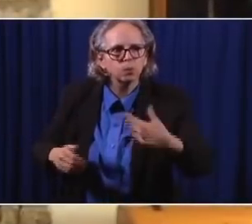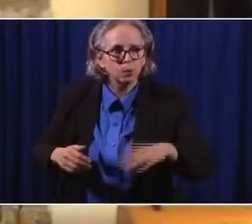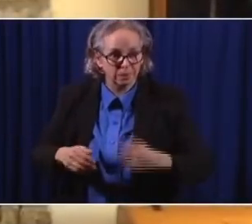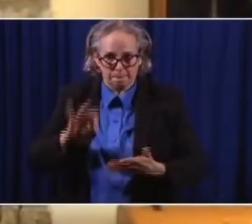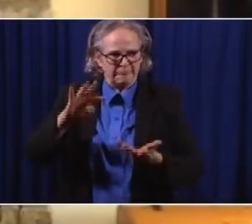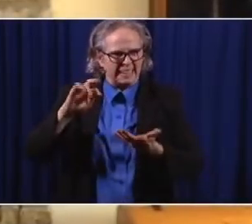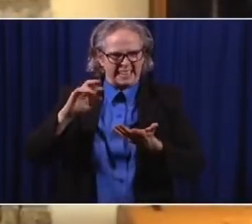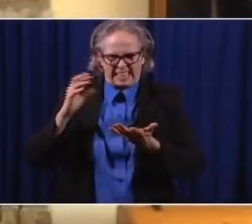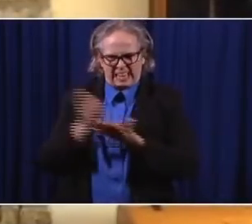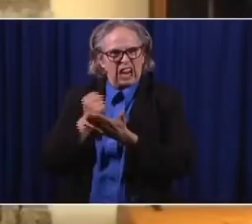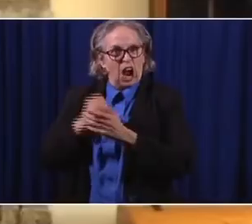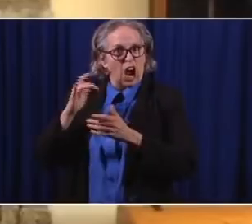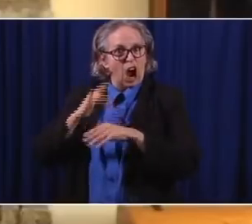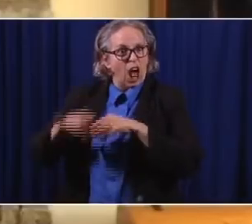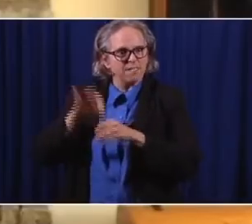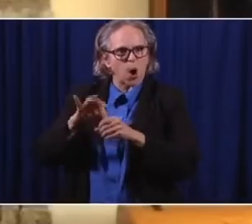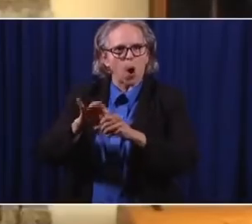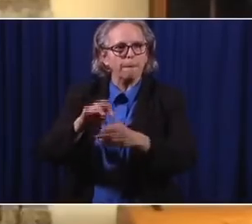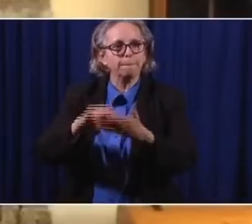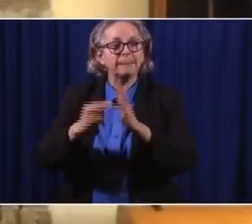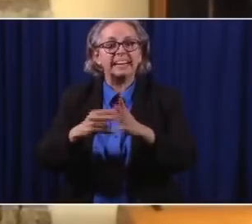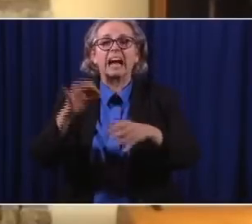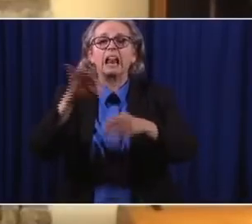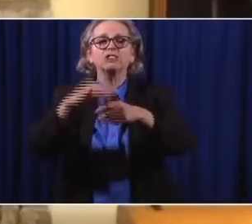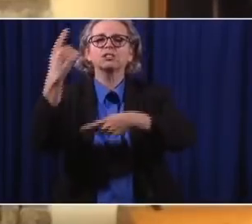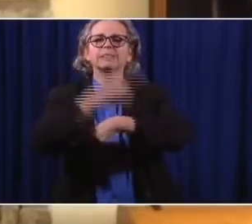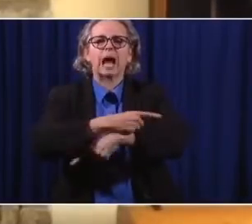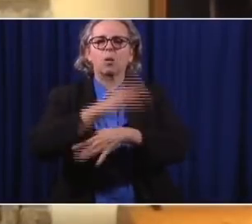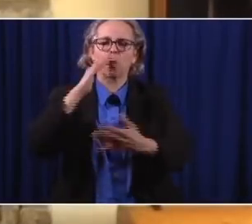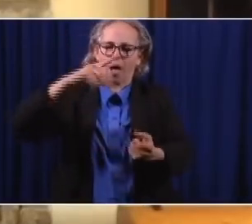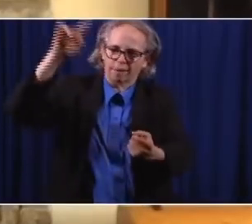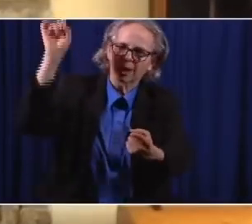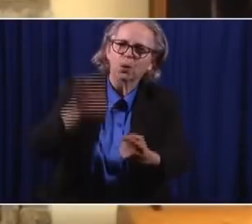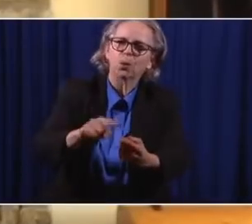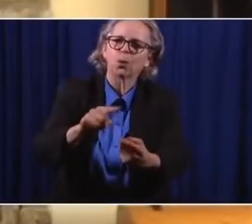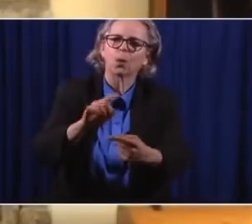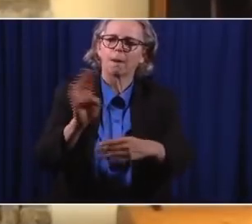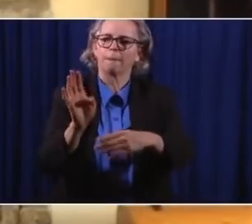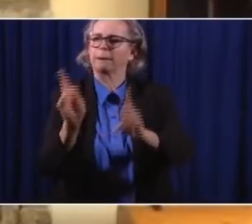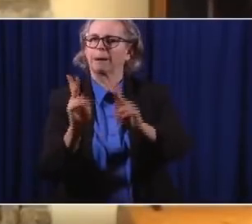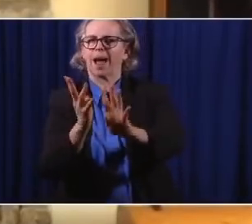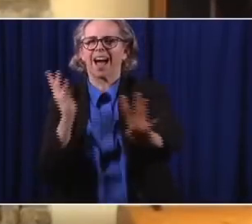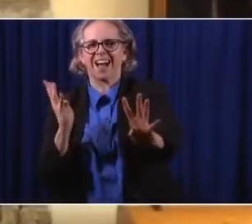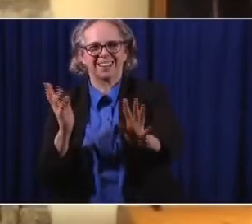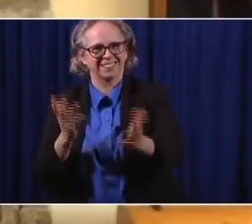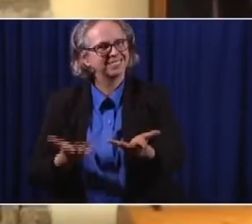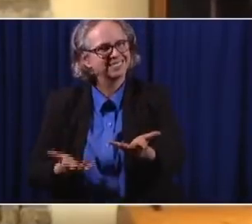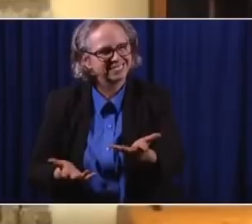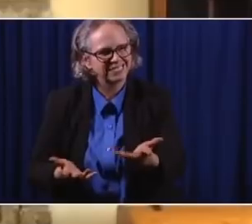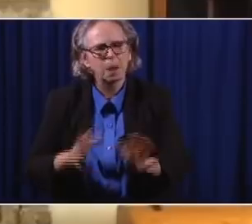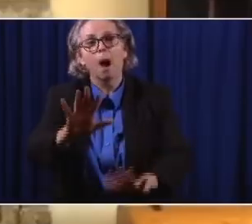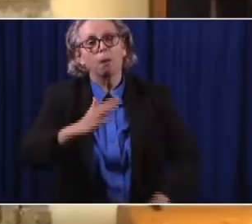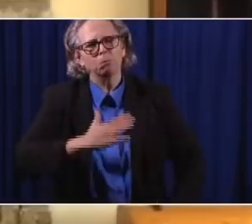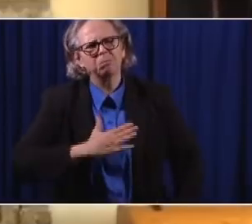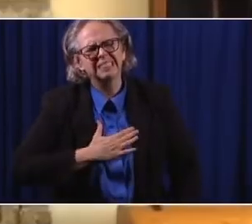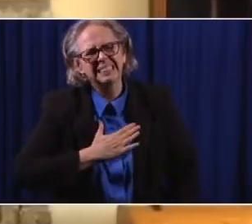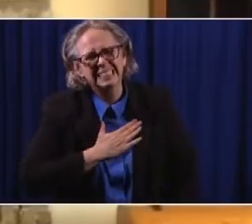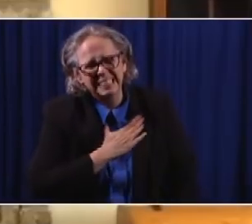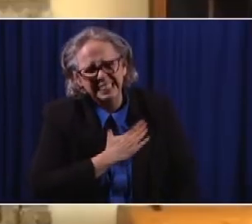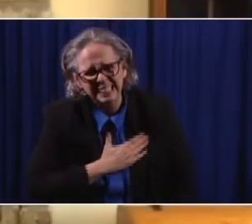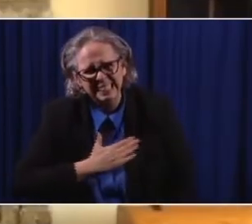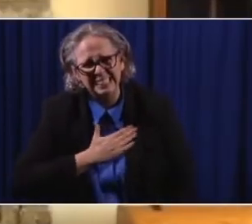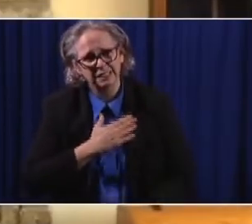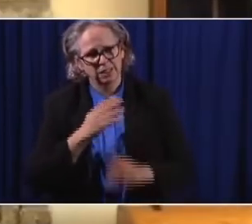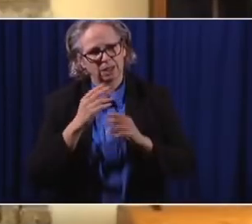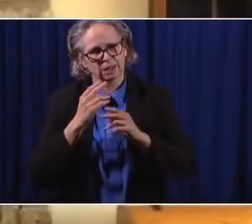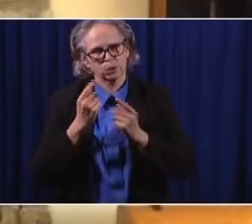And the other thing, I just keep reminding everyone, please, please, please wear a mask when you go in to vote. We owe it to the